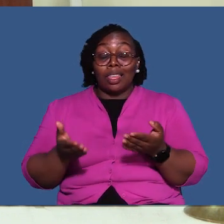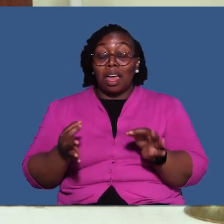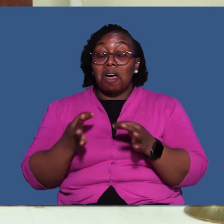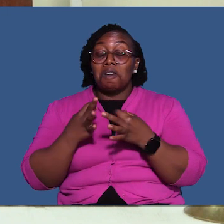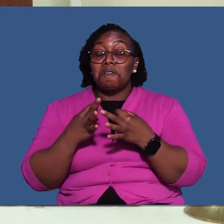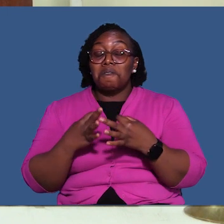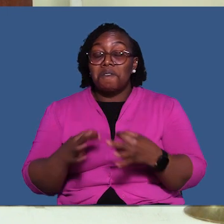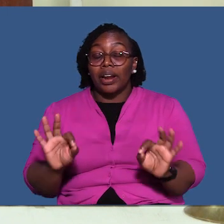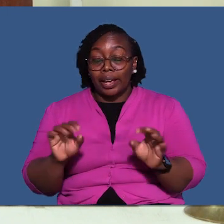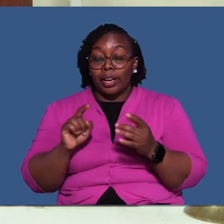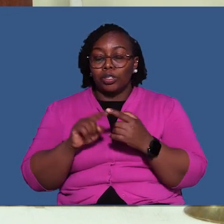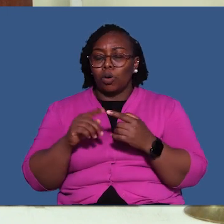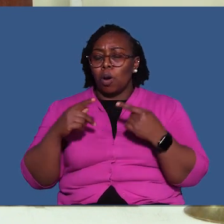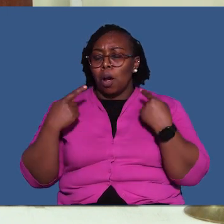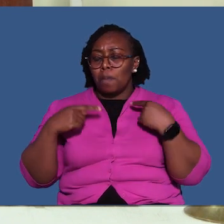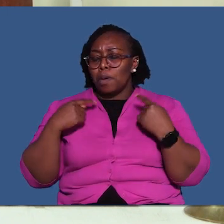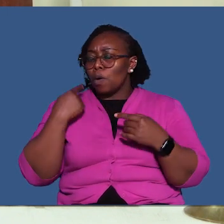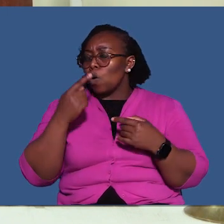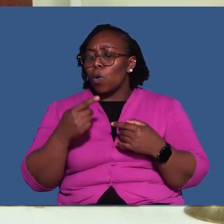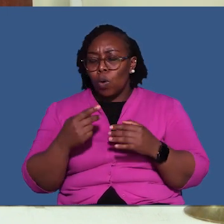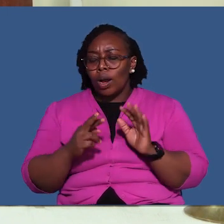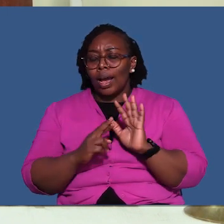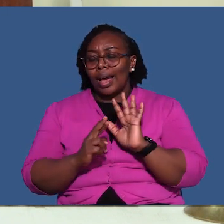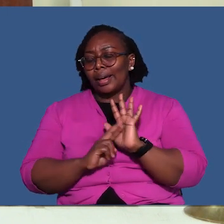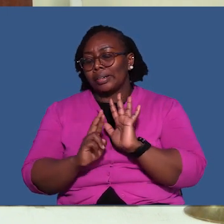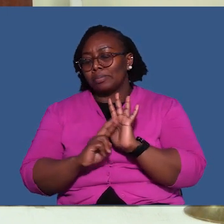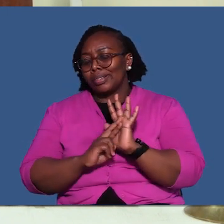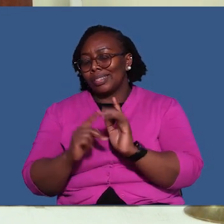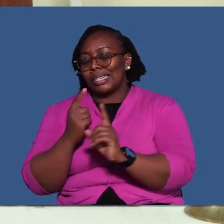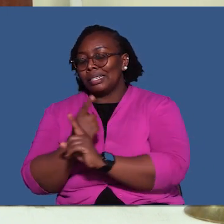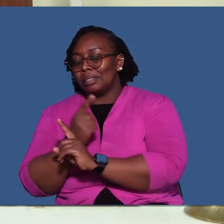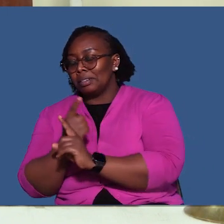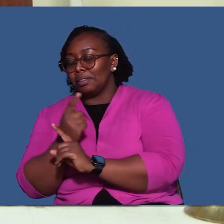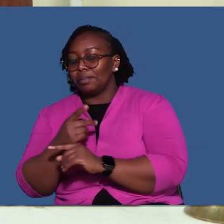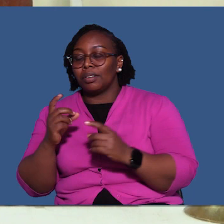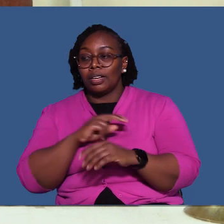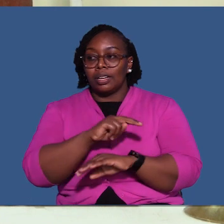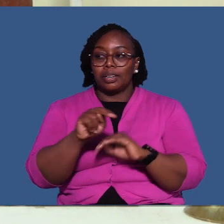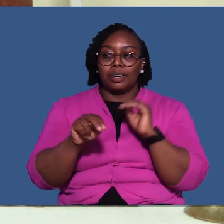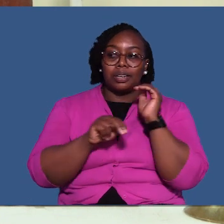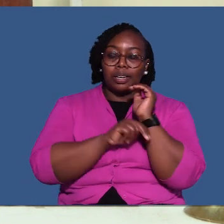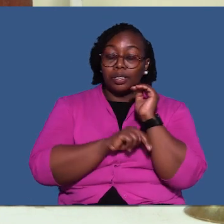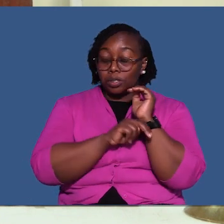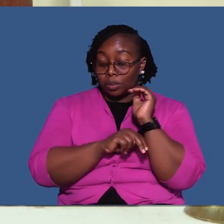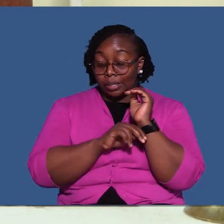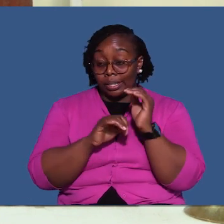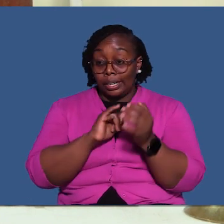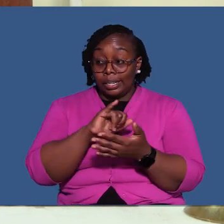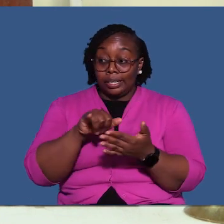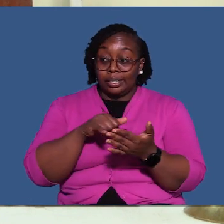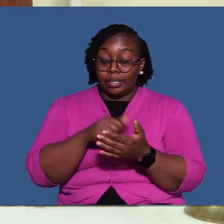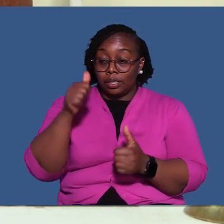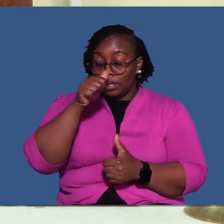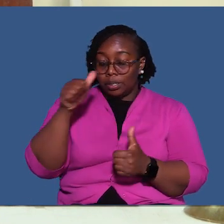who represented all other nations, just to remind us